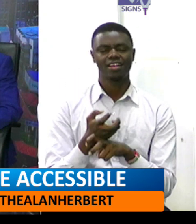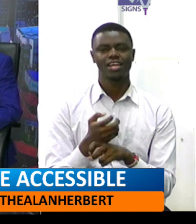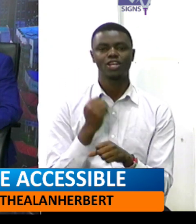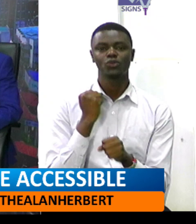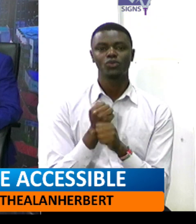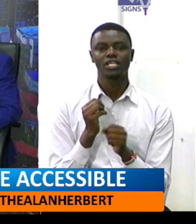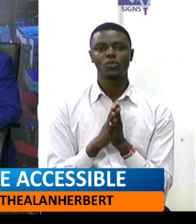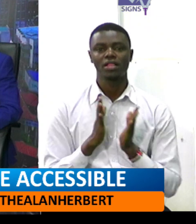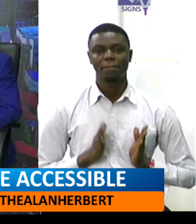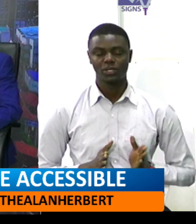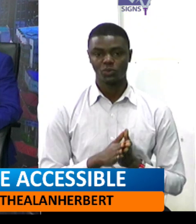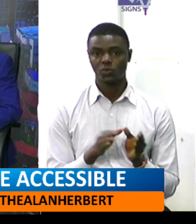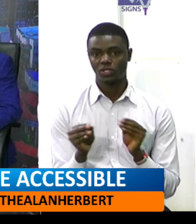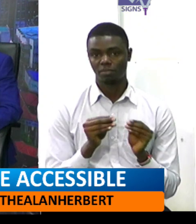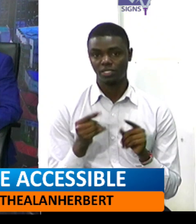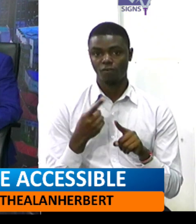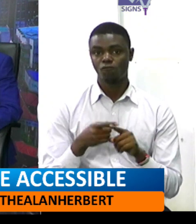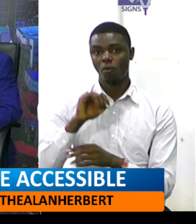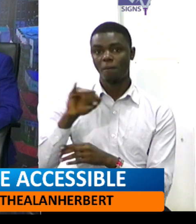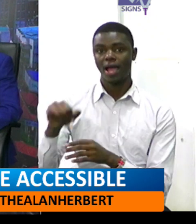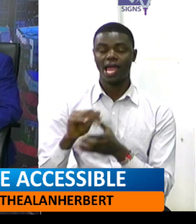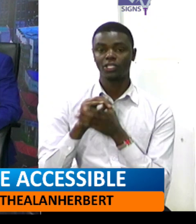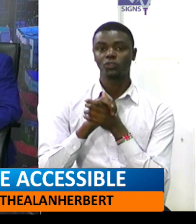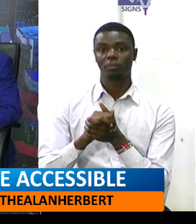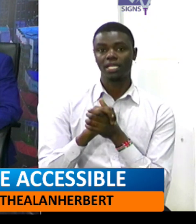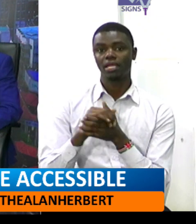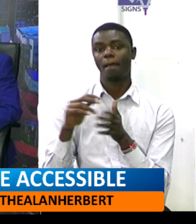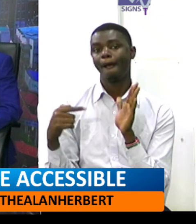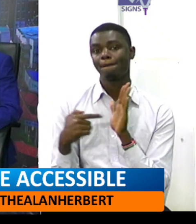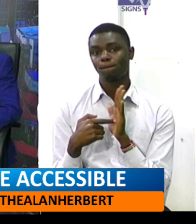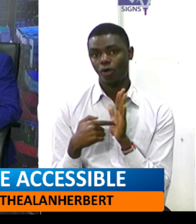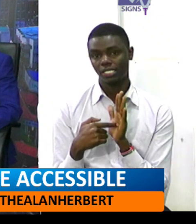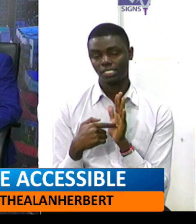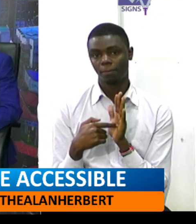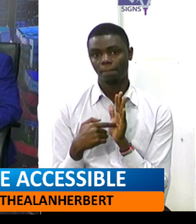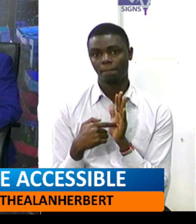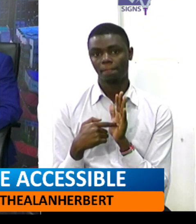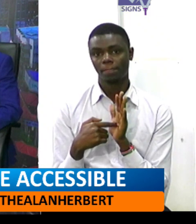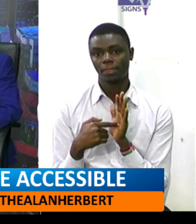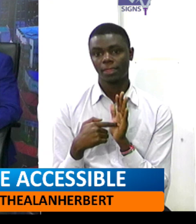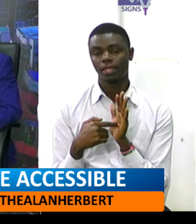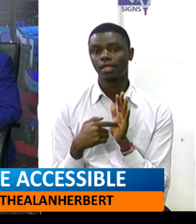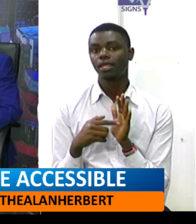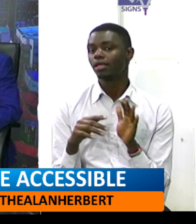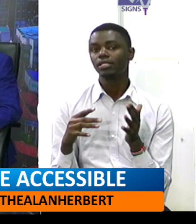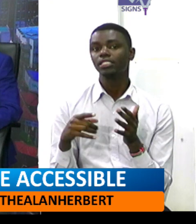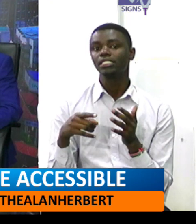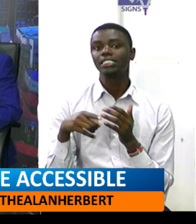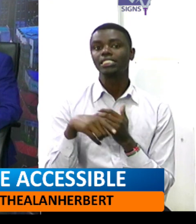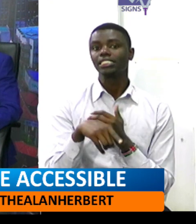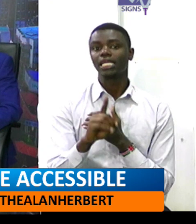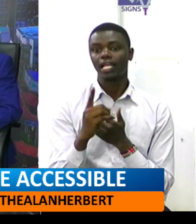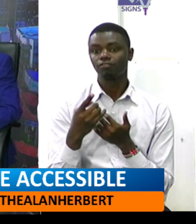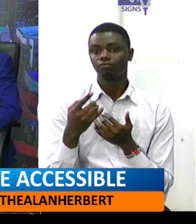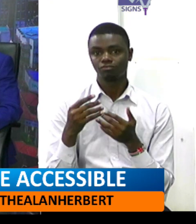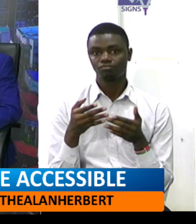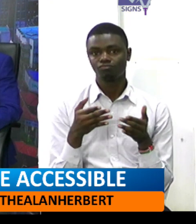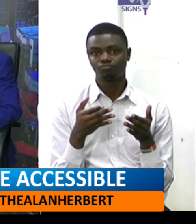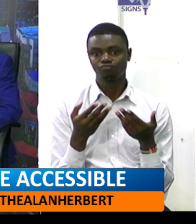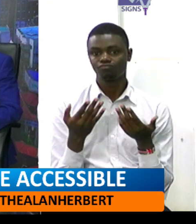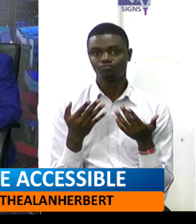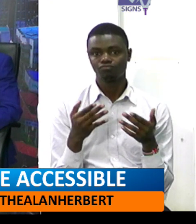persons with disabilities. From a Jubilee standpoint, how have you put mechanisms